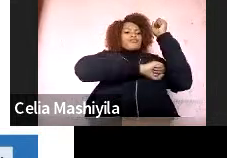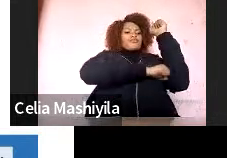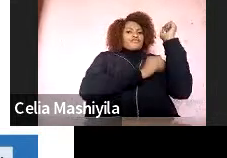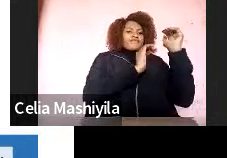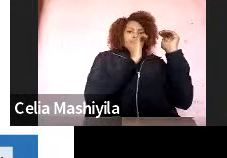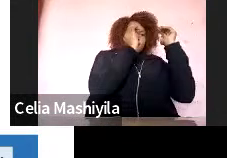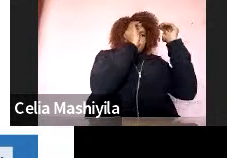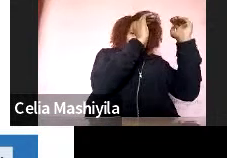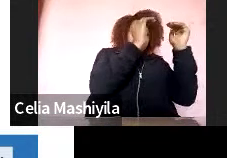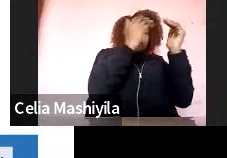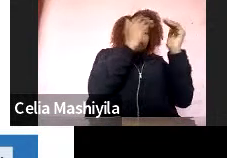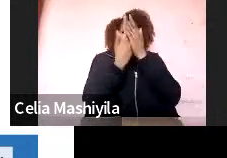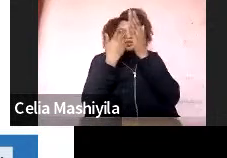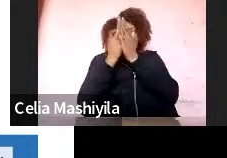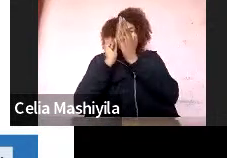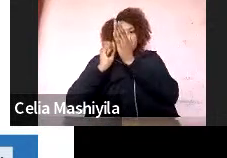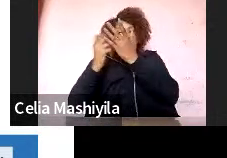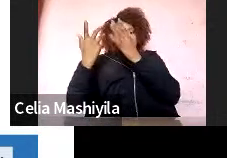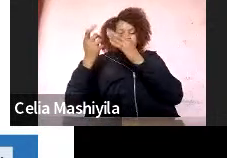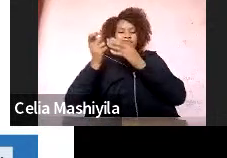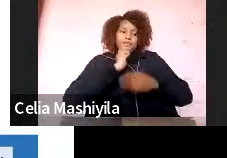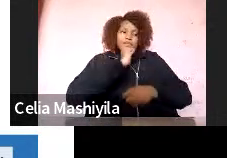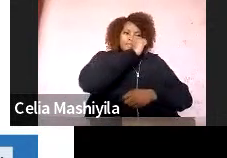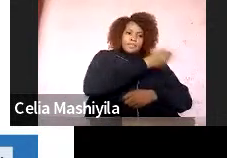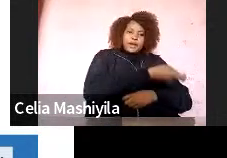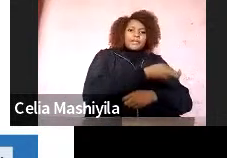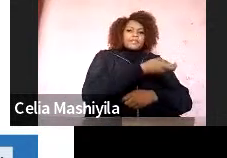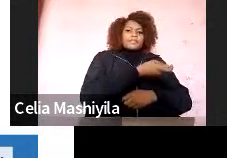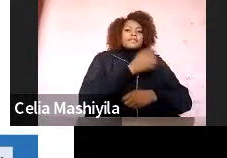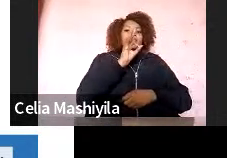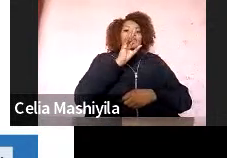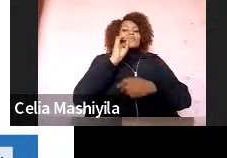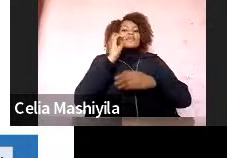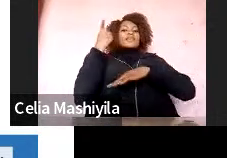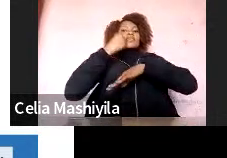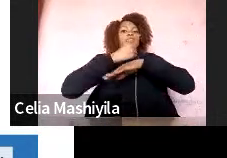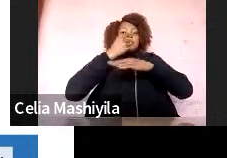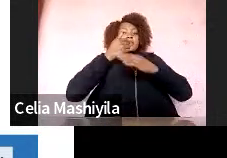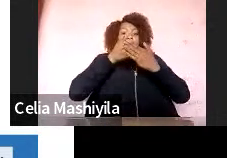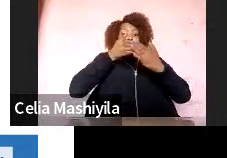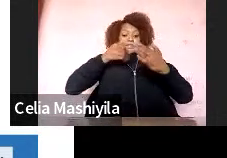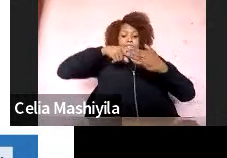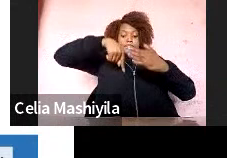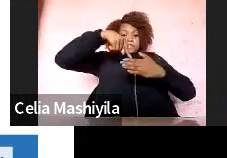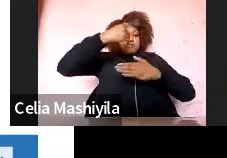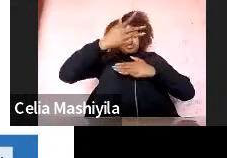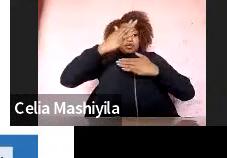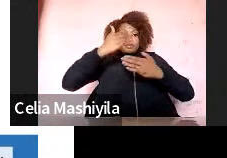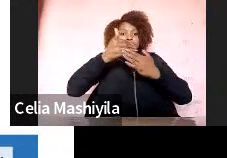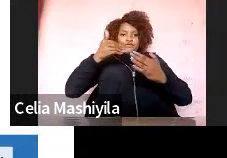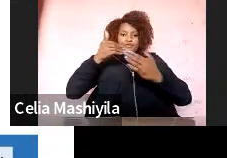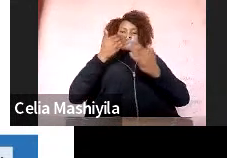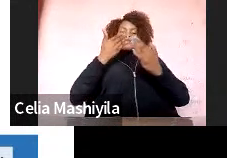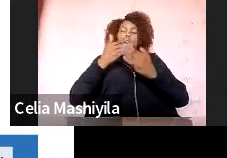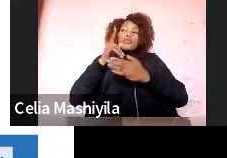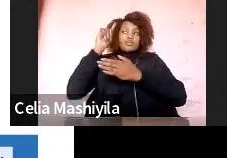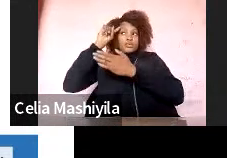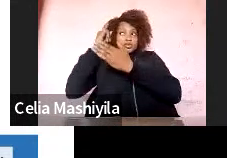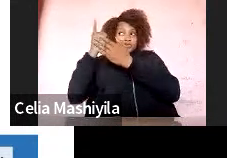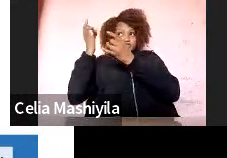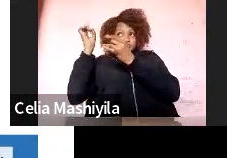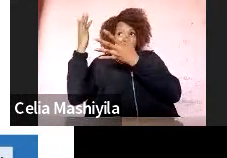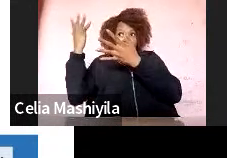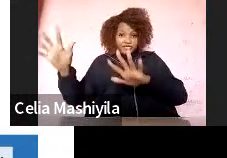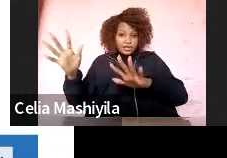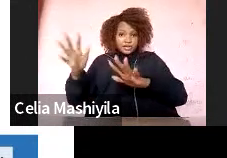to head office. But within 30 days, when the decision or when you have been told about the